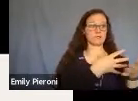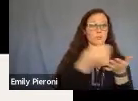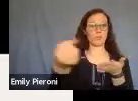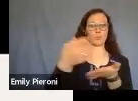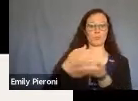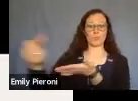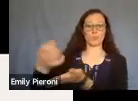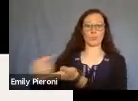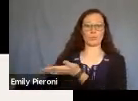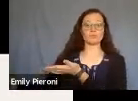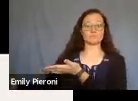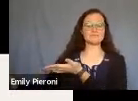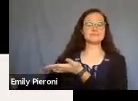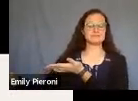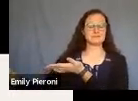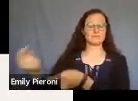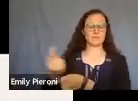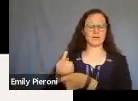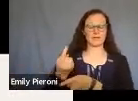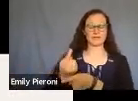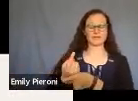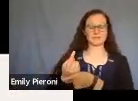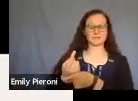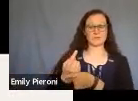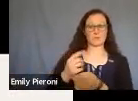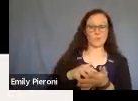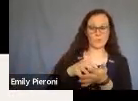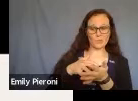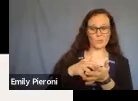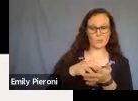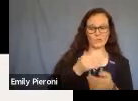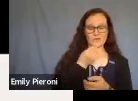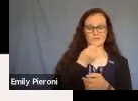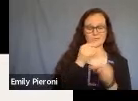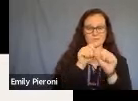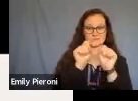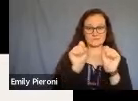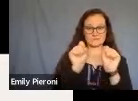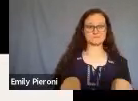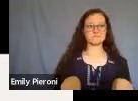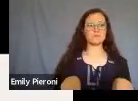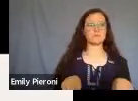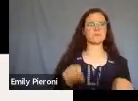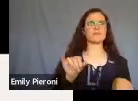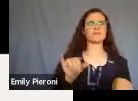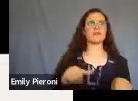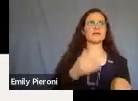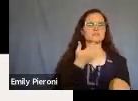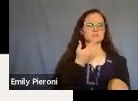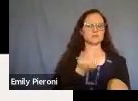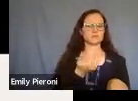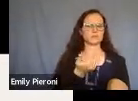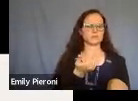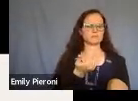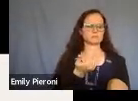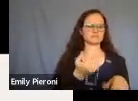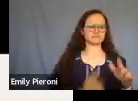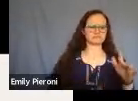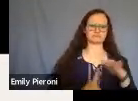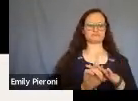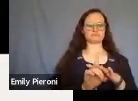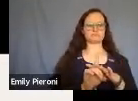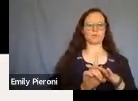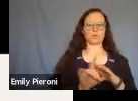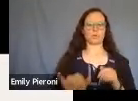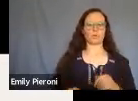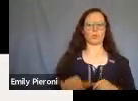food systems has been one of the silver linings about the coronavirus. Is you know,